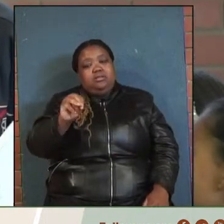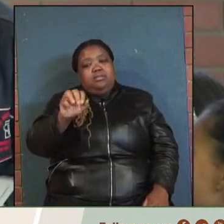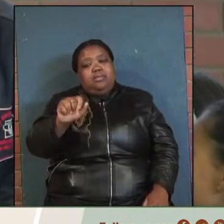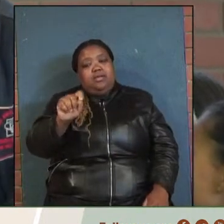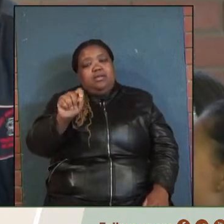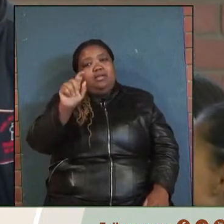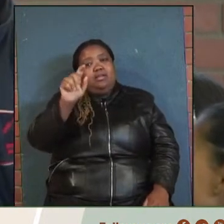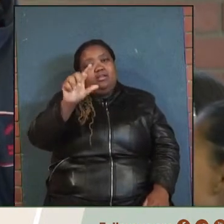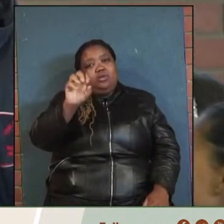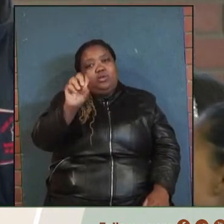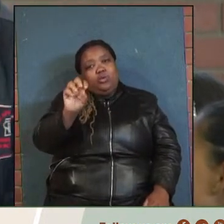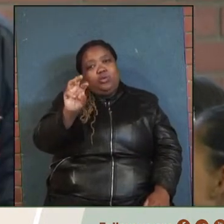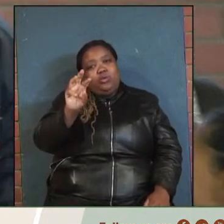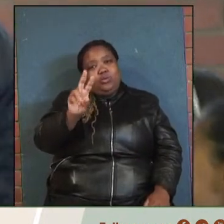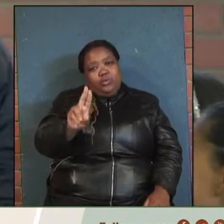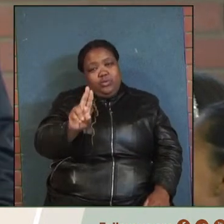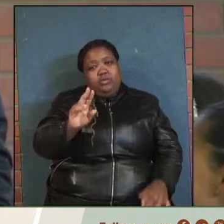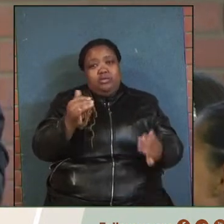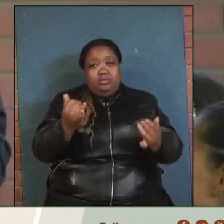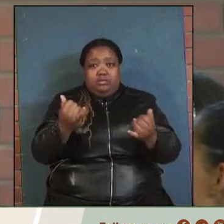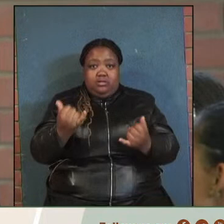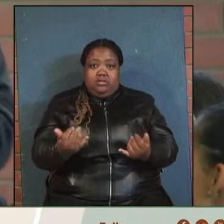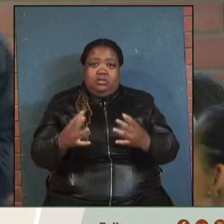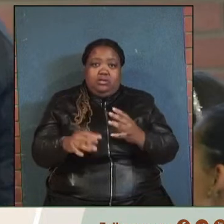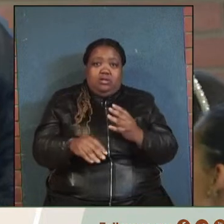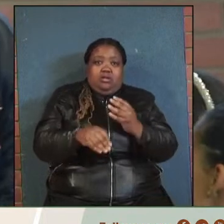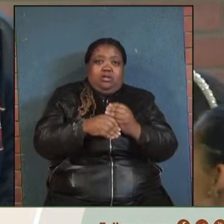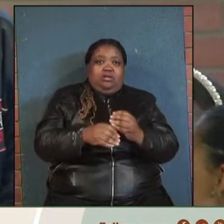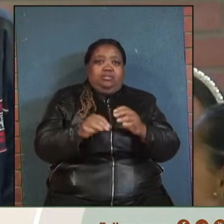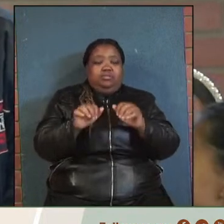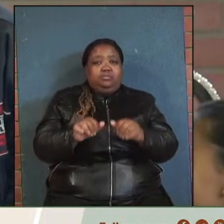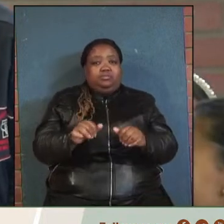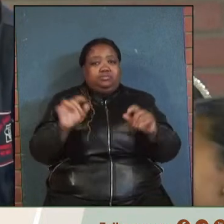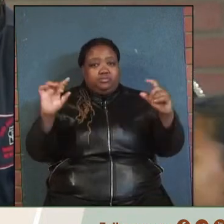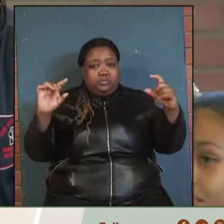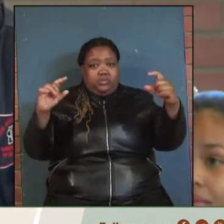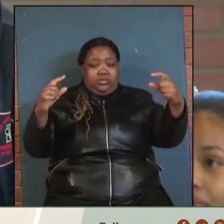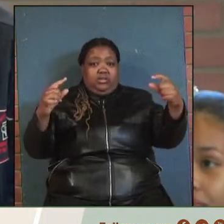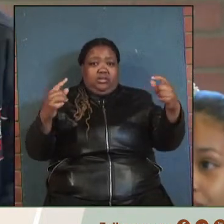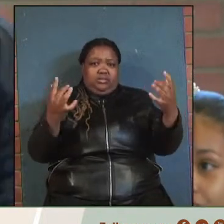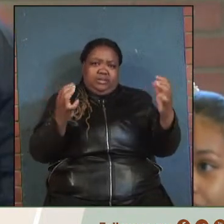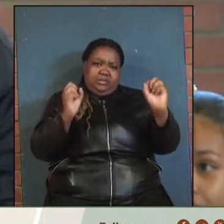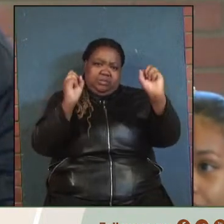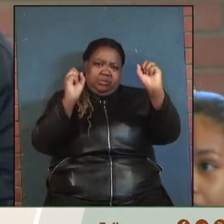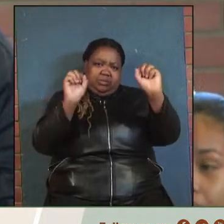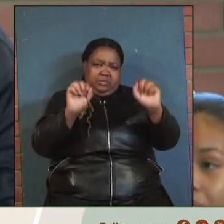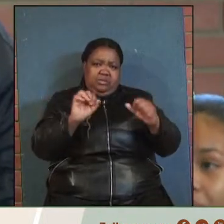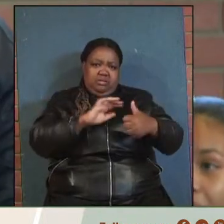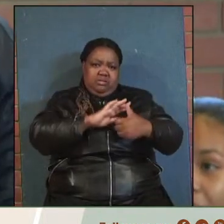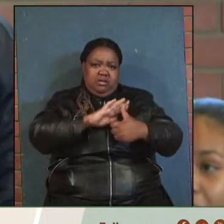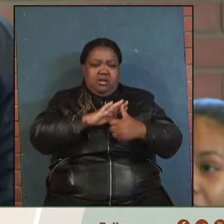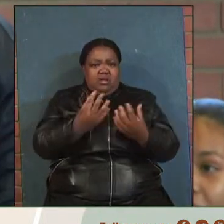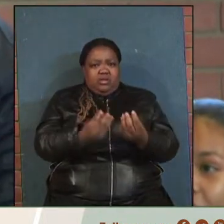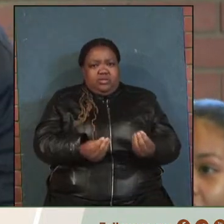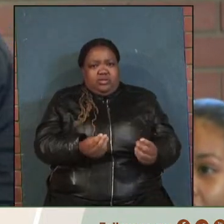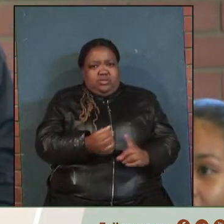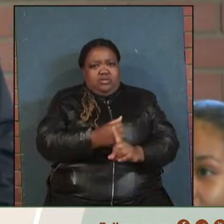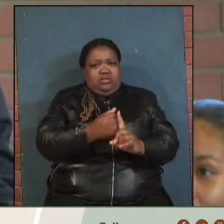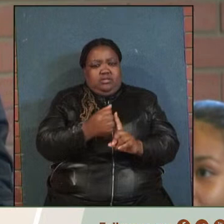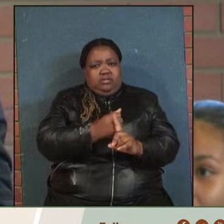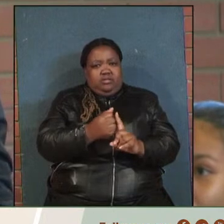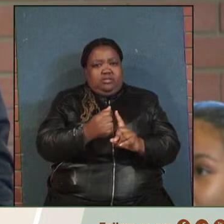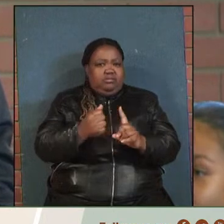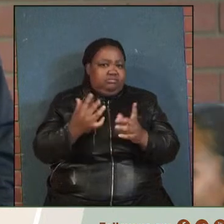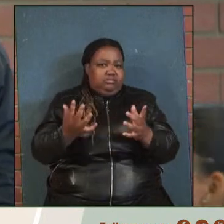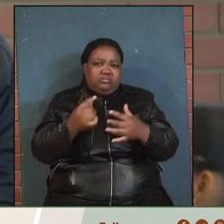77.7. And I am going to add on what the Commission was saying. Firstly, child abuse leads to many factors